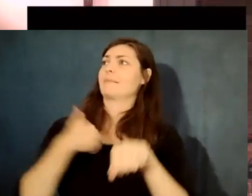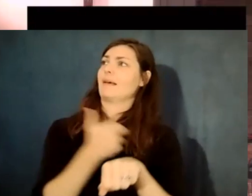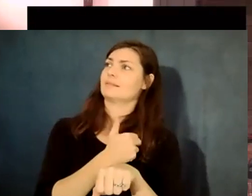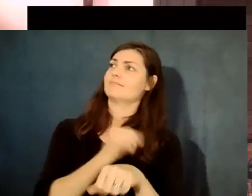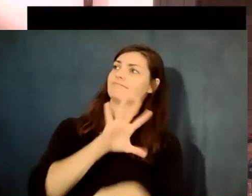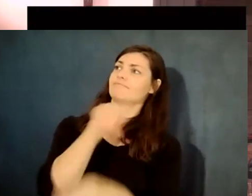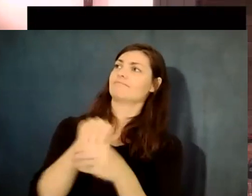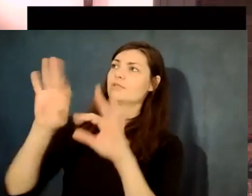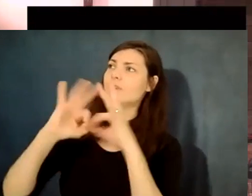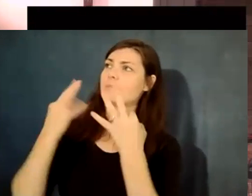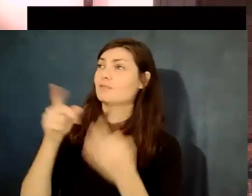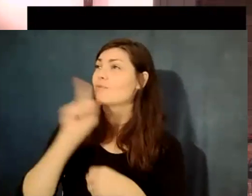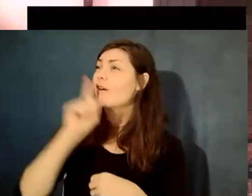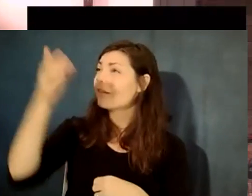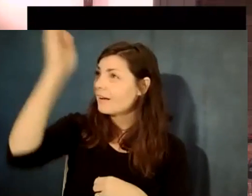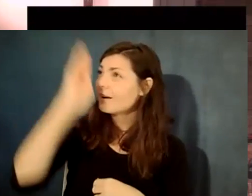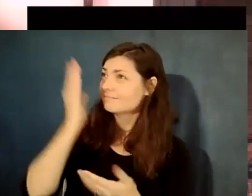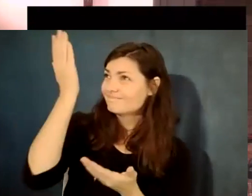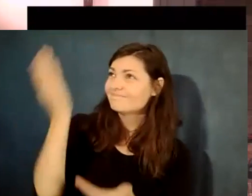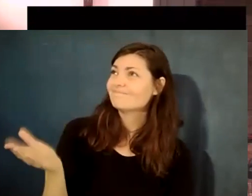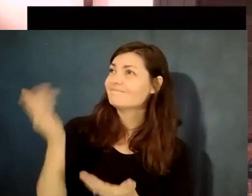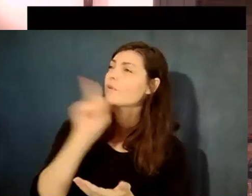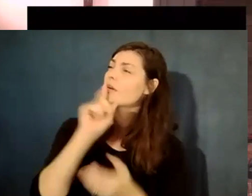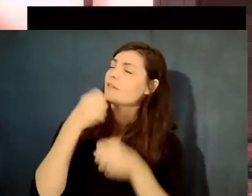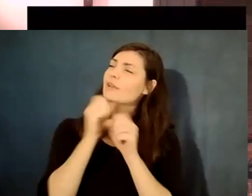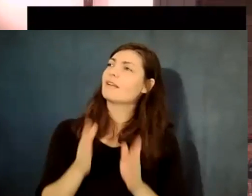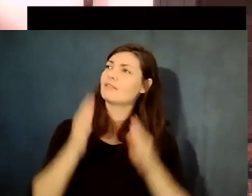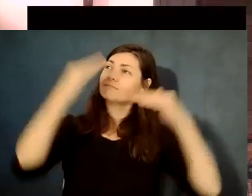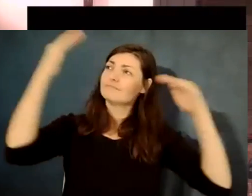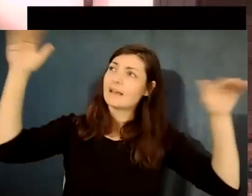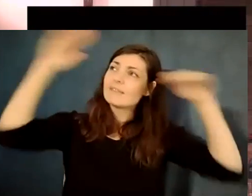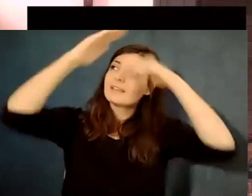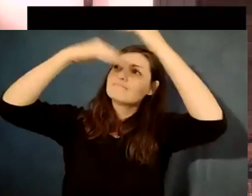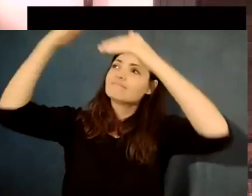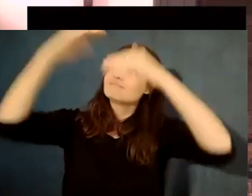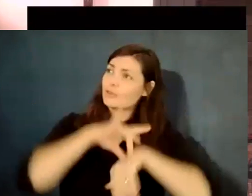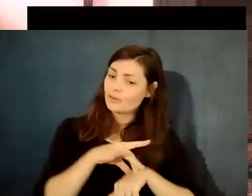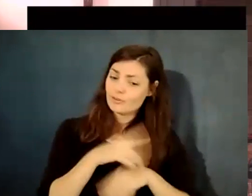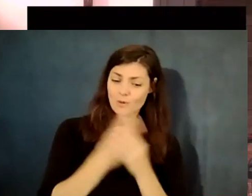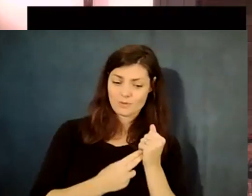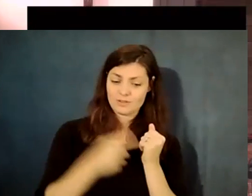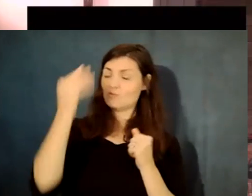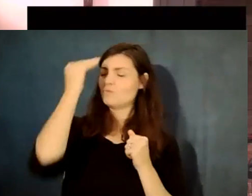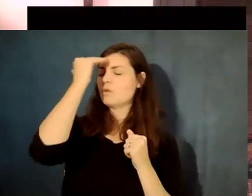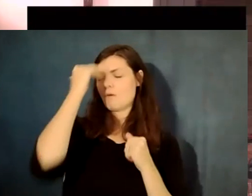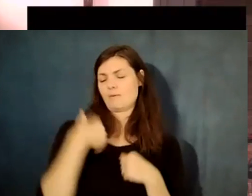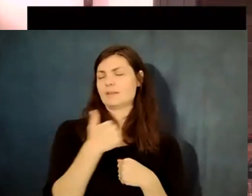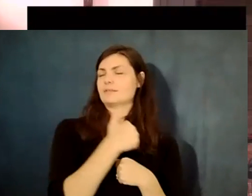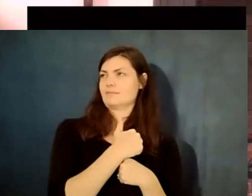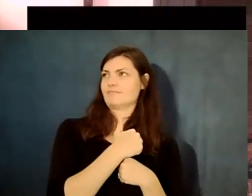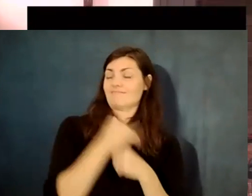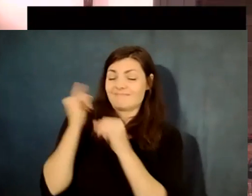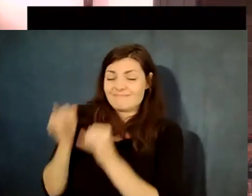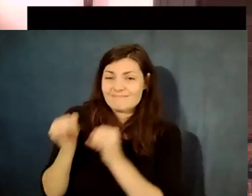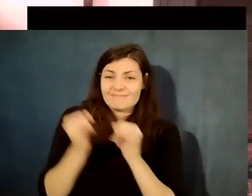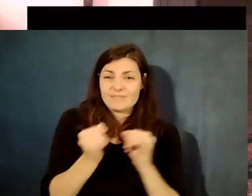And you're God. You are creator of the heavens and the earth, and you know us